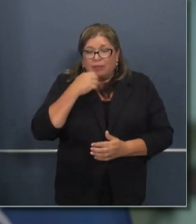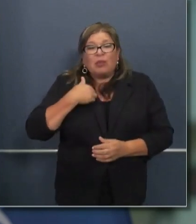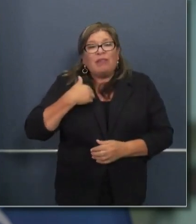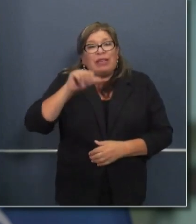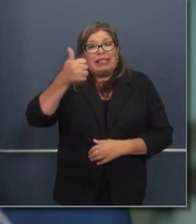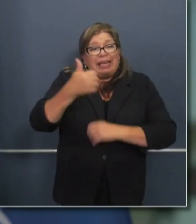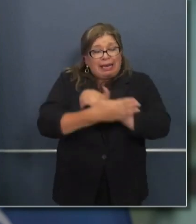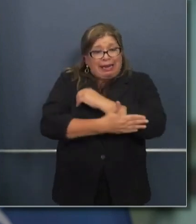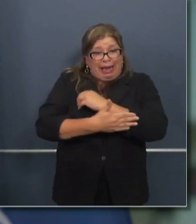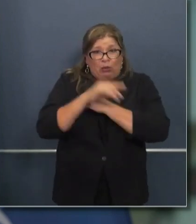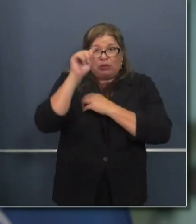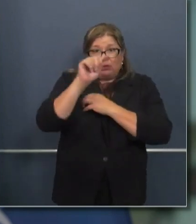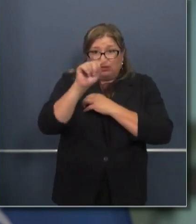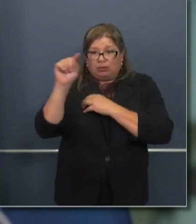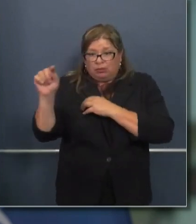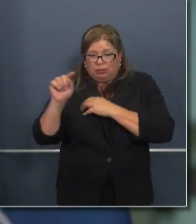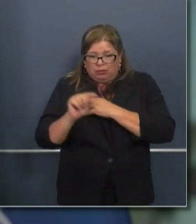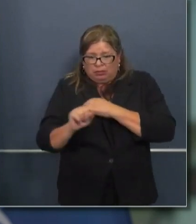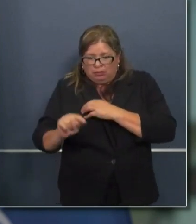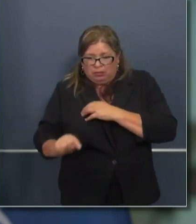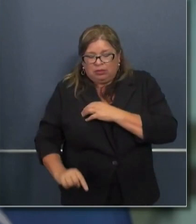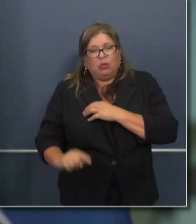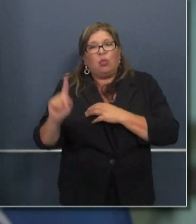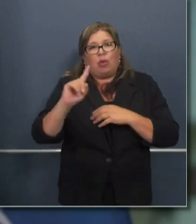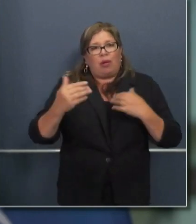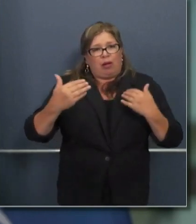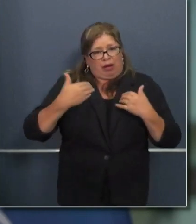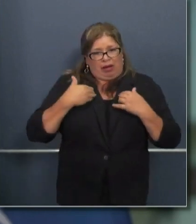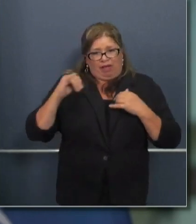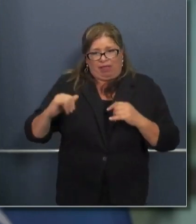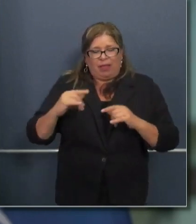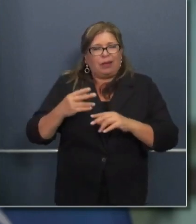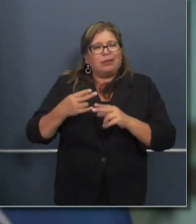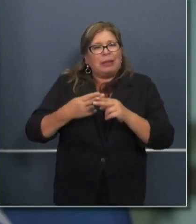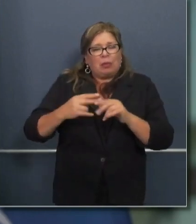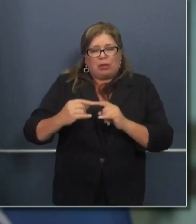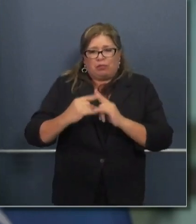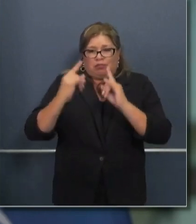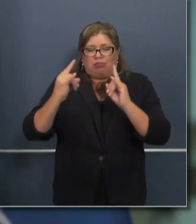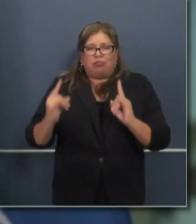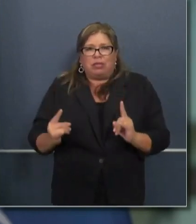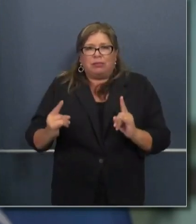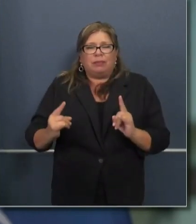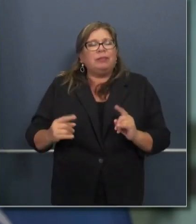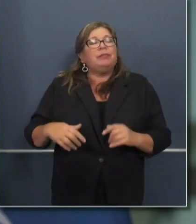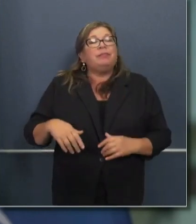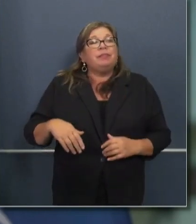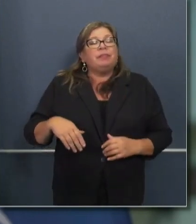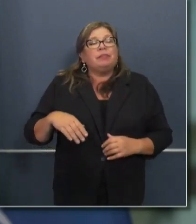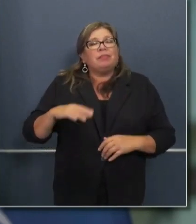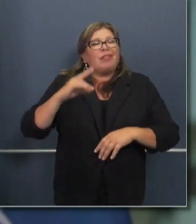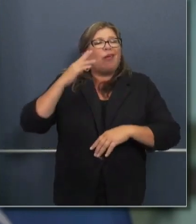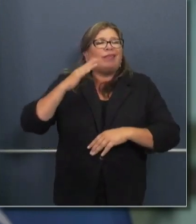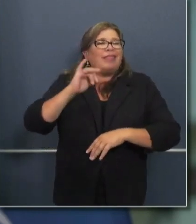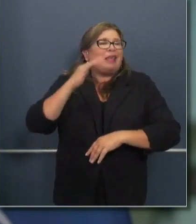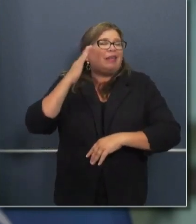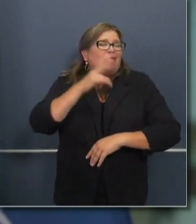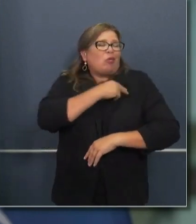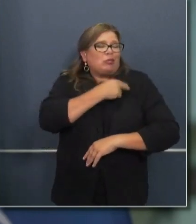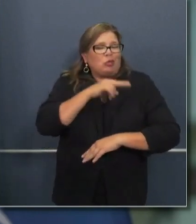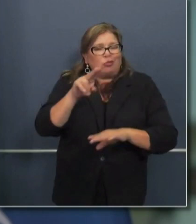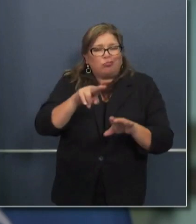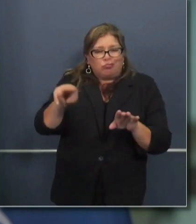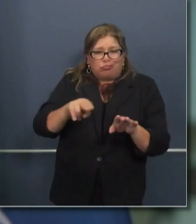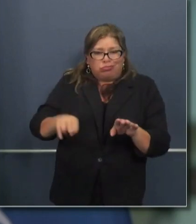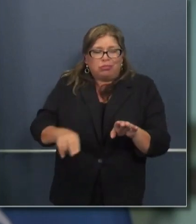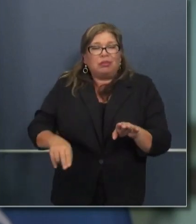the alternative care sites and what's the current inventory on those sites. This morning it was 19 individuals in